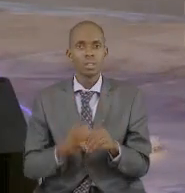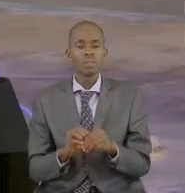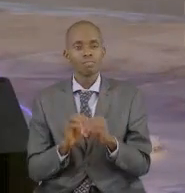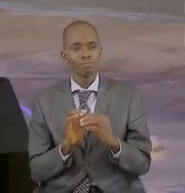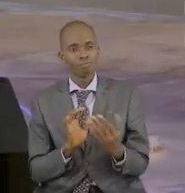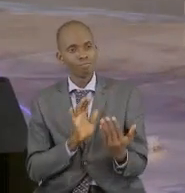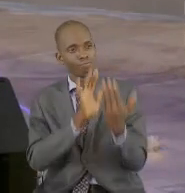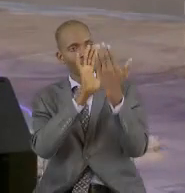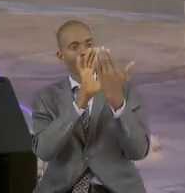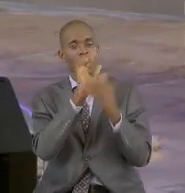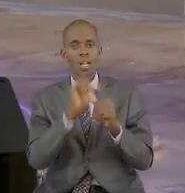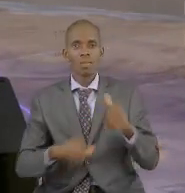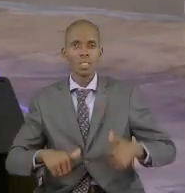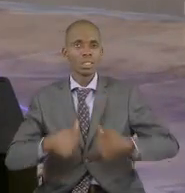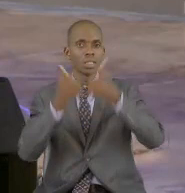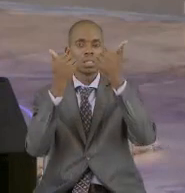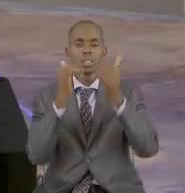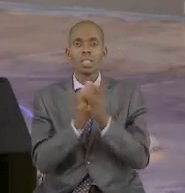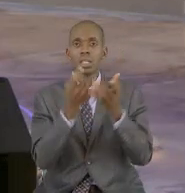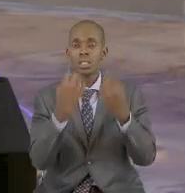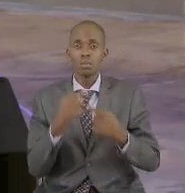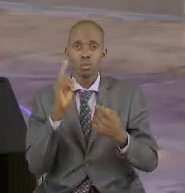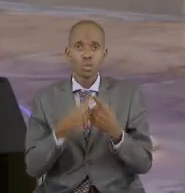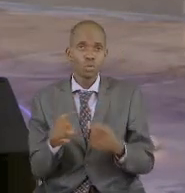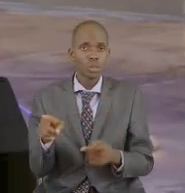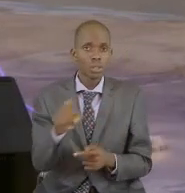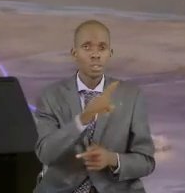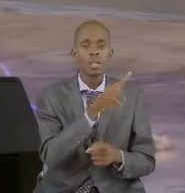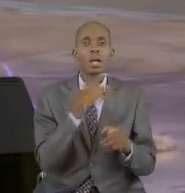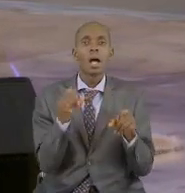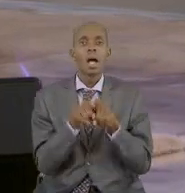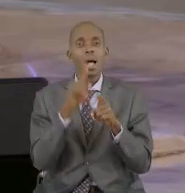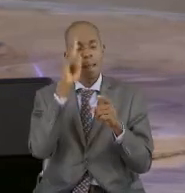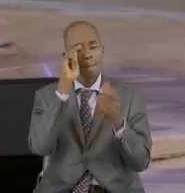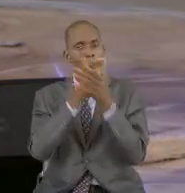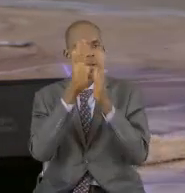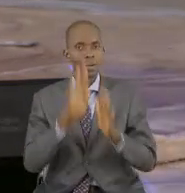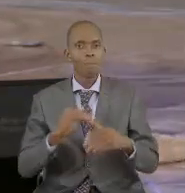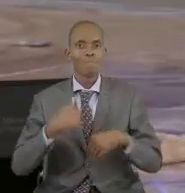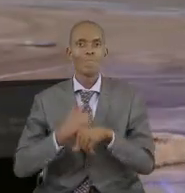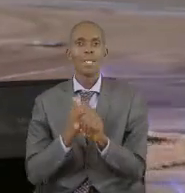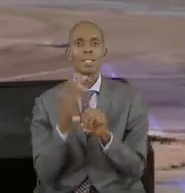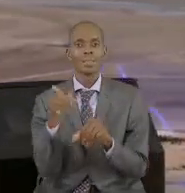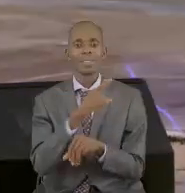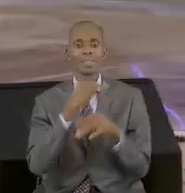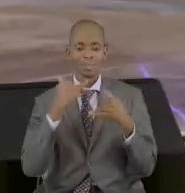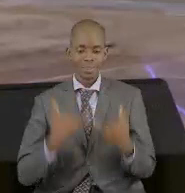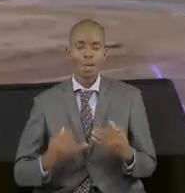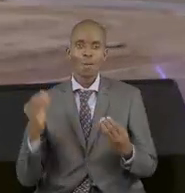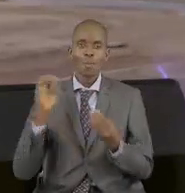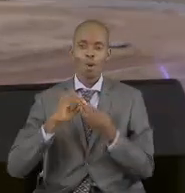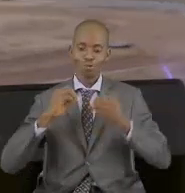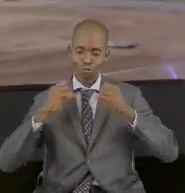every challenge that came to them as believers, that made them stronger and stronger and stronger.